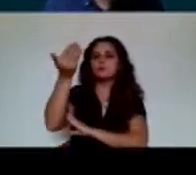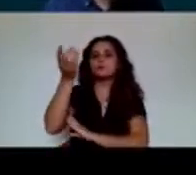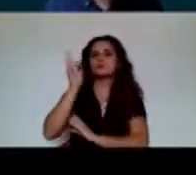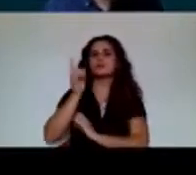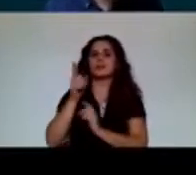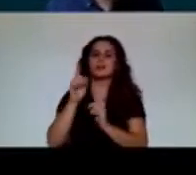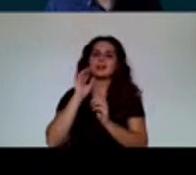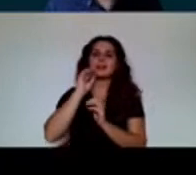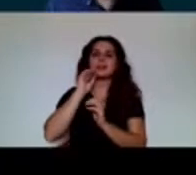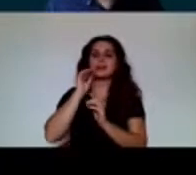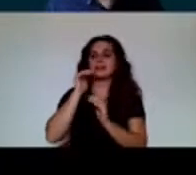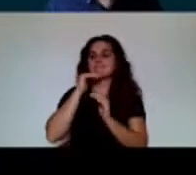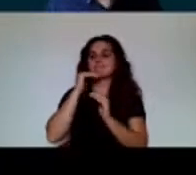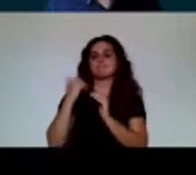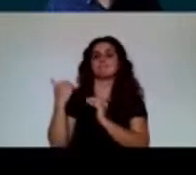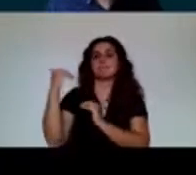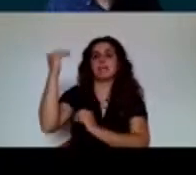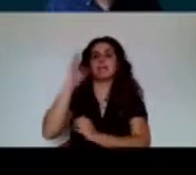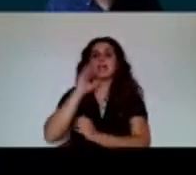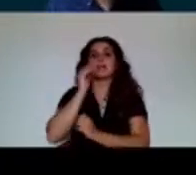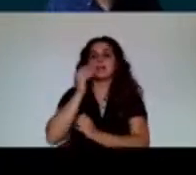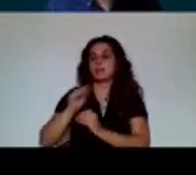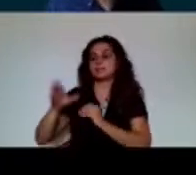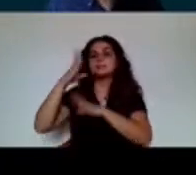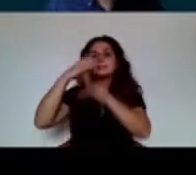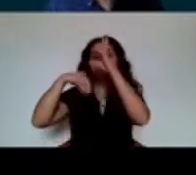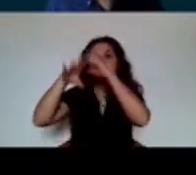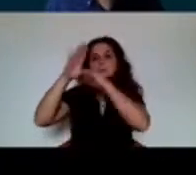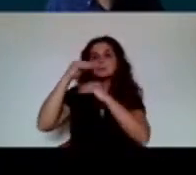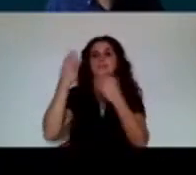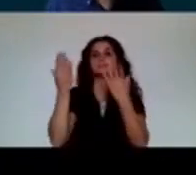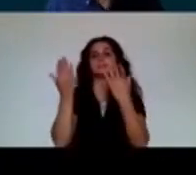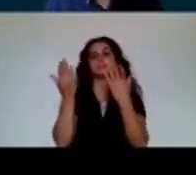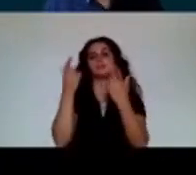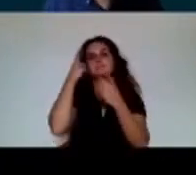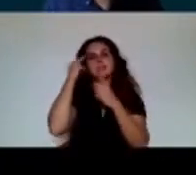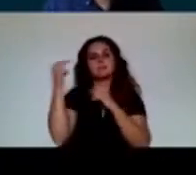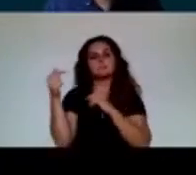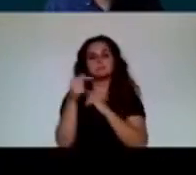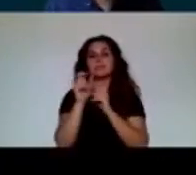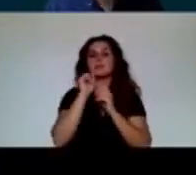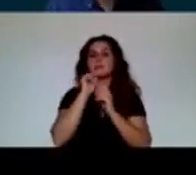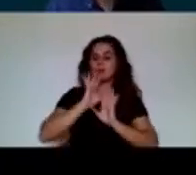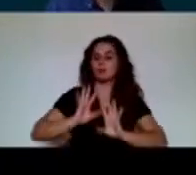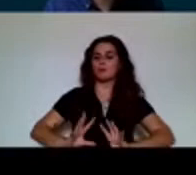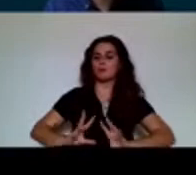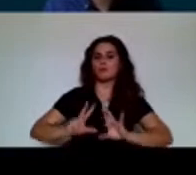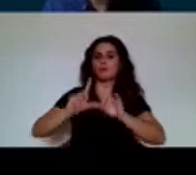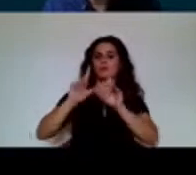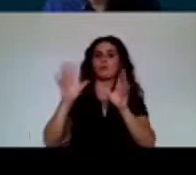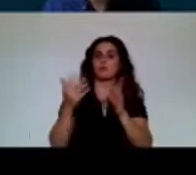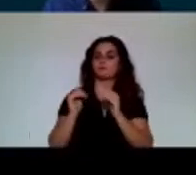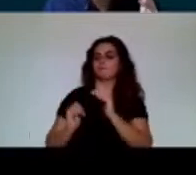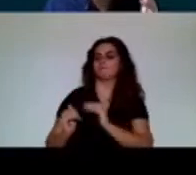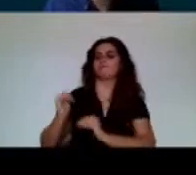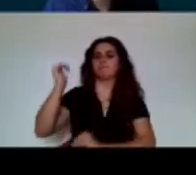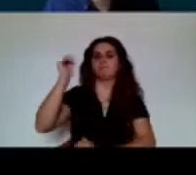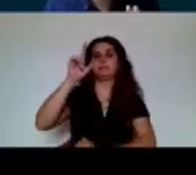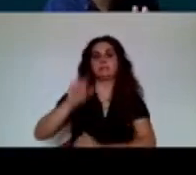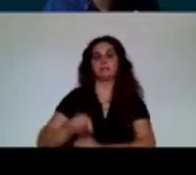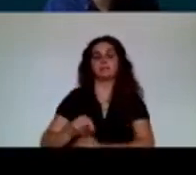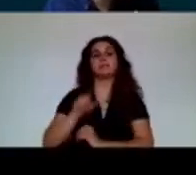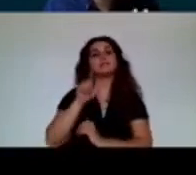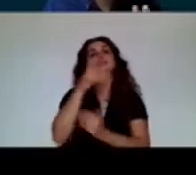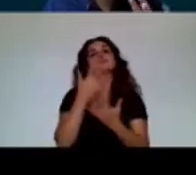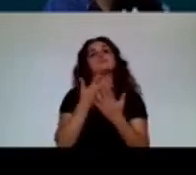with age, children learn prejudice, and so prejudice might actually increase as they grow older. But what she